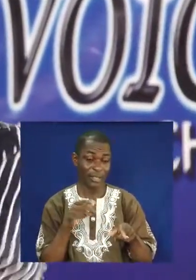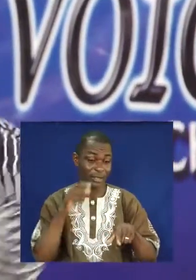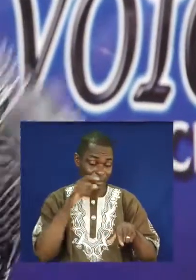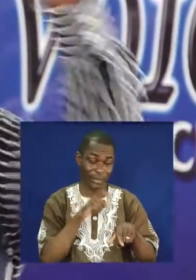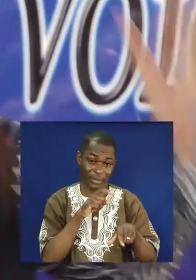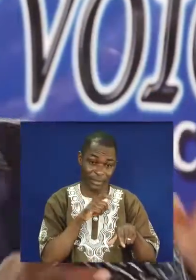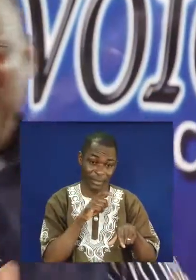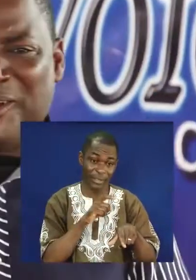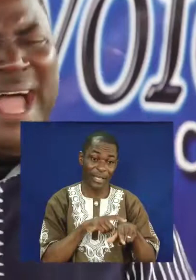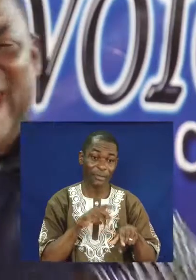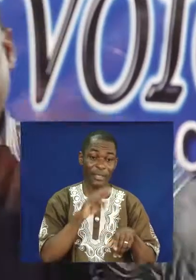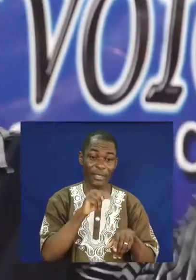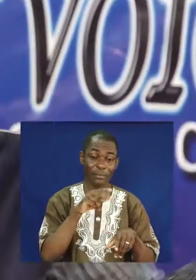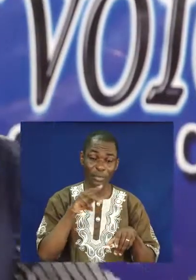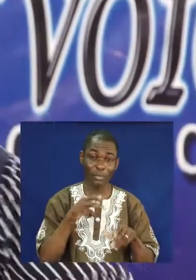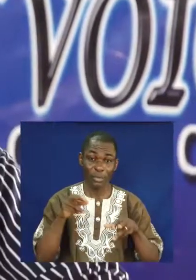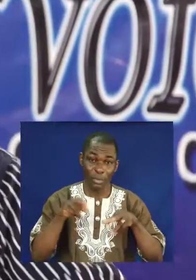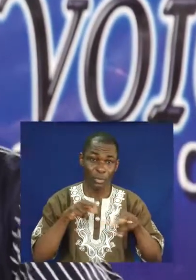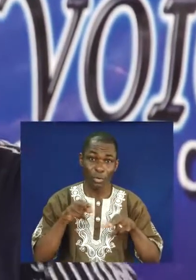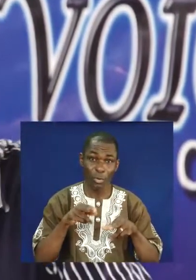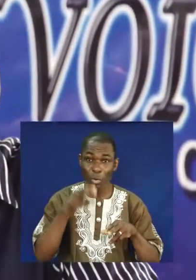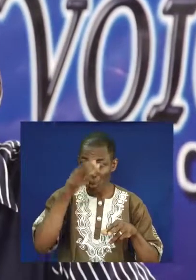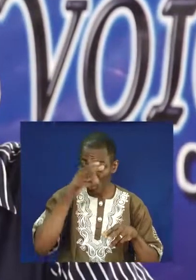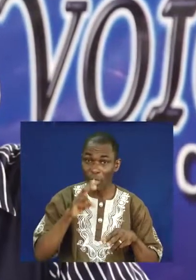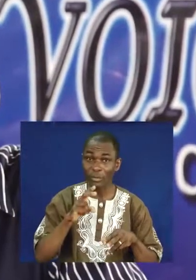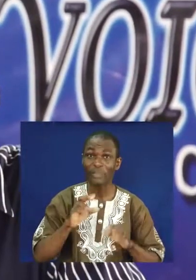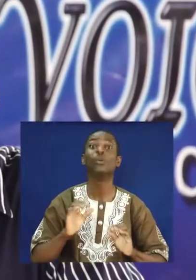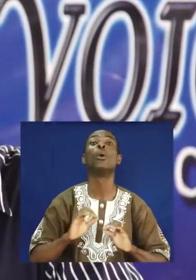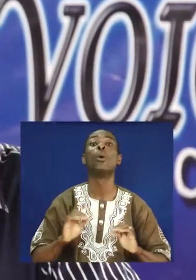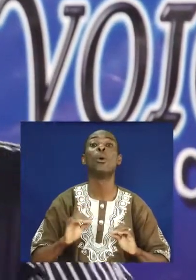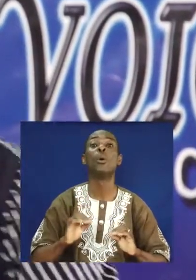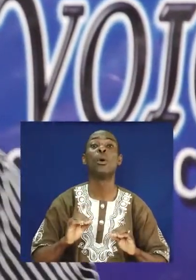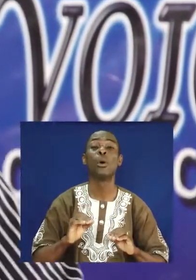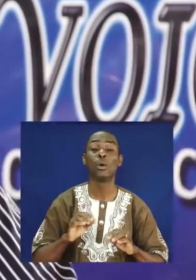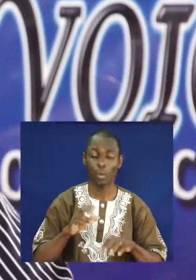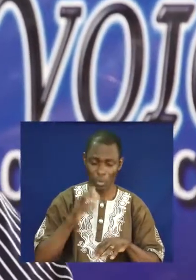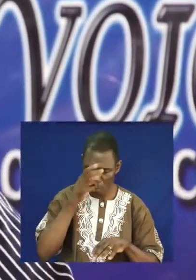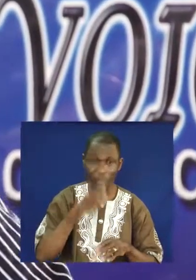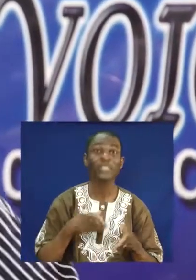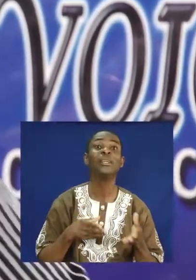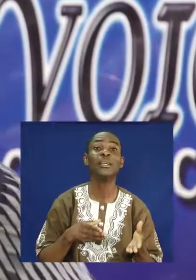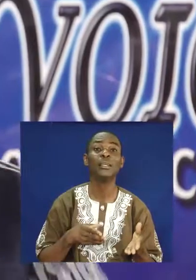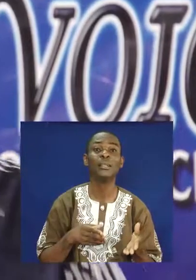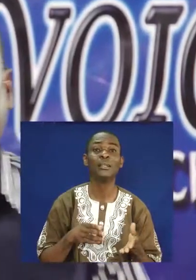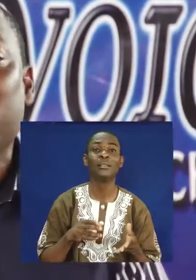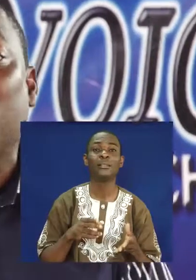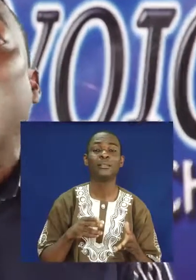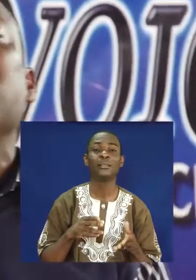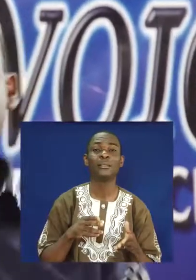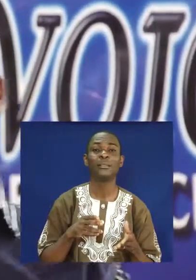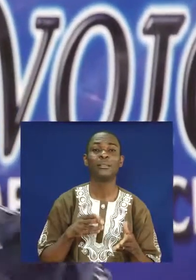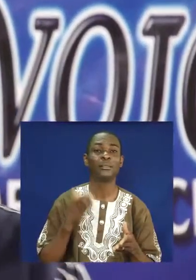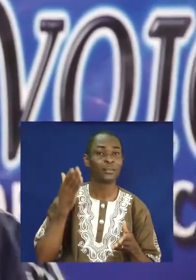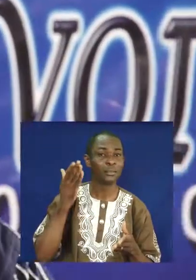na ye na we dia na nyen ne ade no yeah I don't get the point because between NDC and MPP e wo Ghana has say you